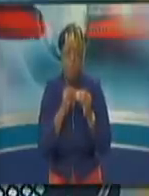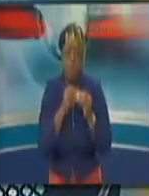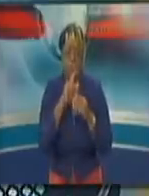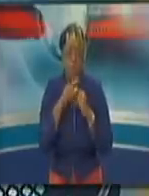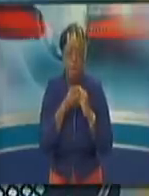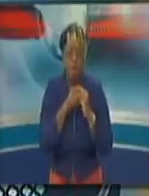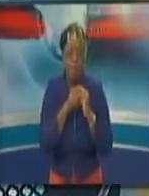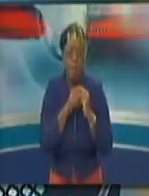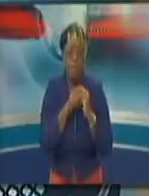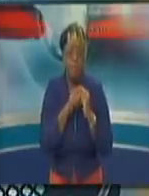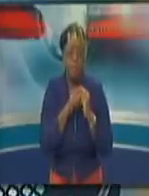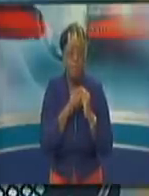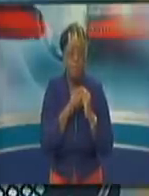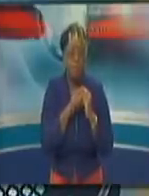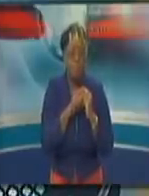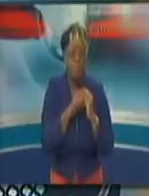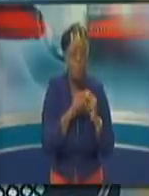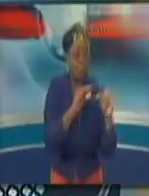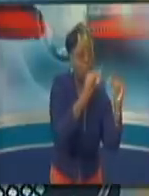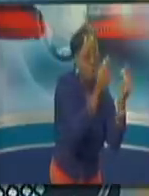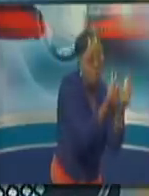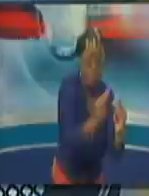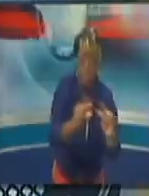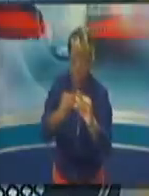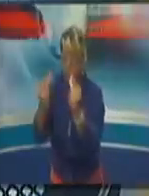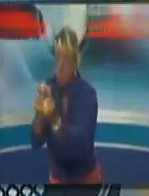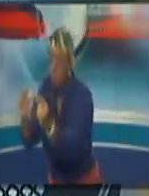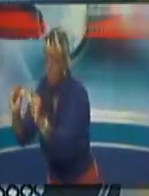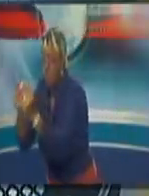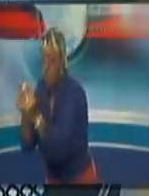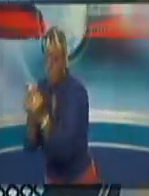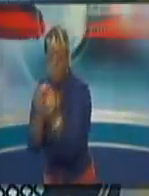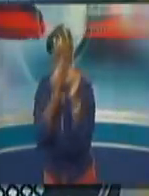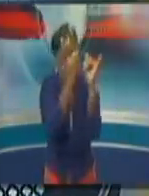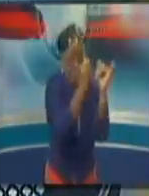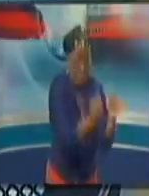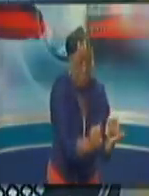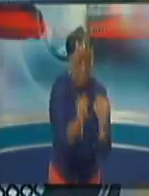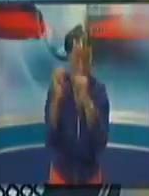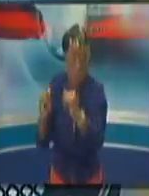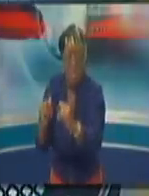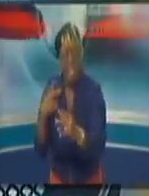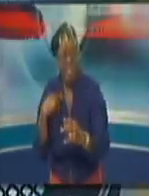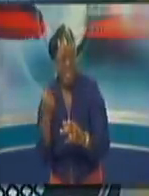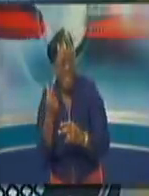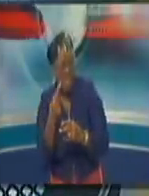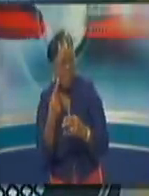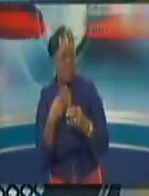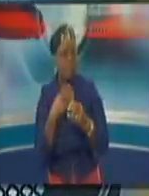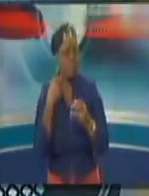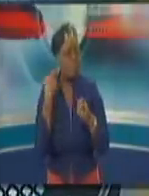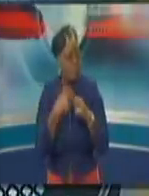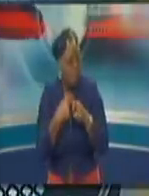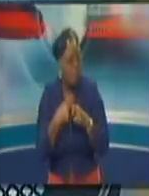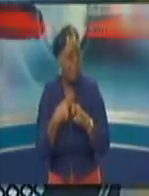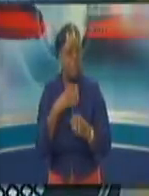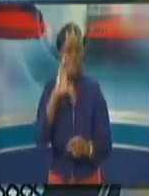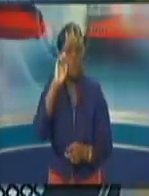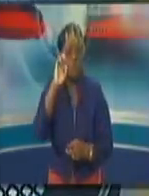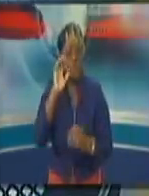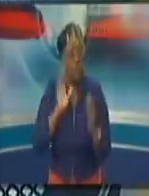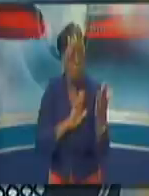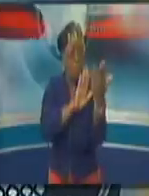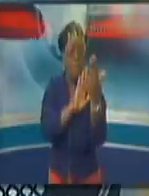specific groups of individuals who may at this time have a little more difficulty coping and tell them how they can cope,